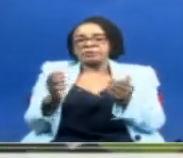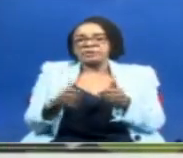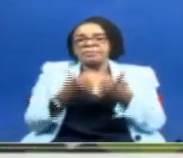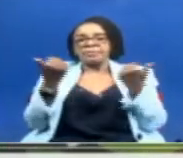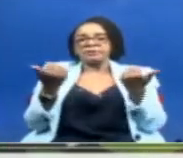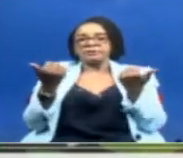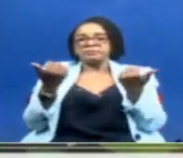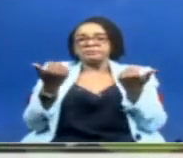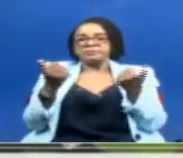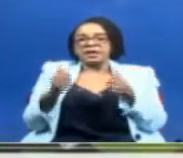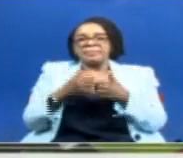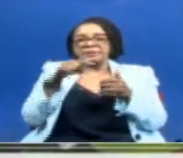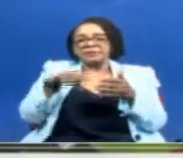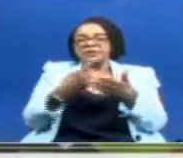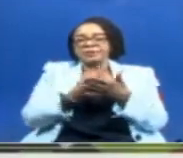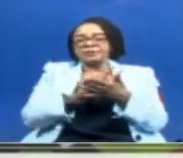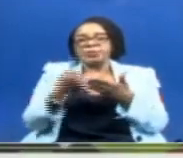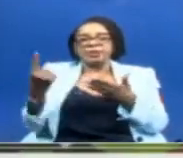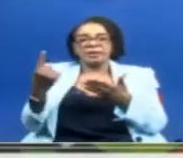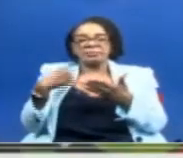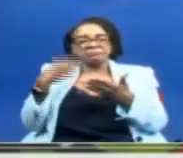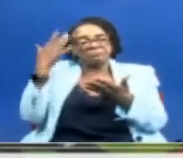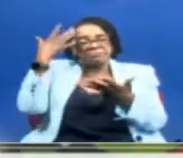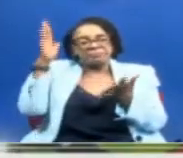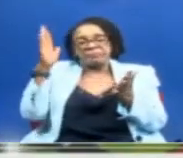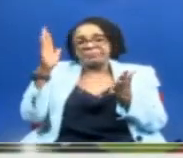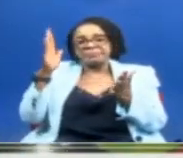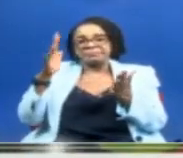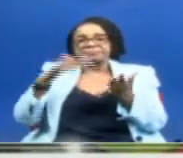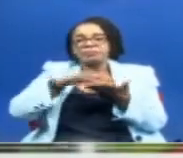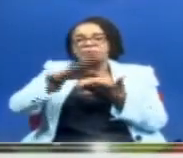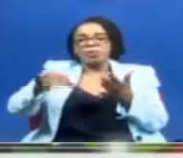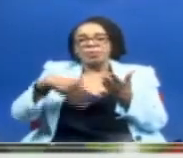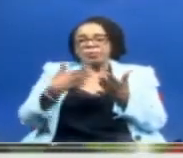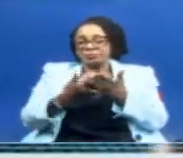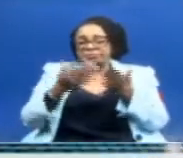this week. I don't know. So nearly all backline is with big problems.